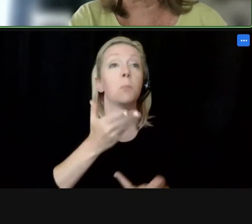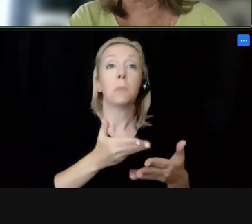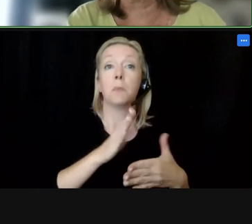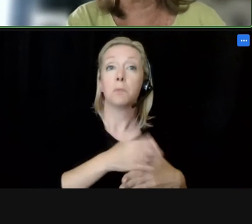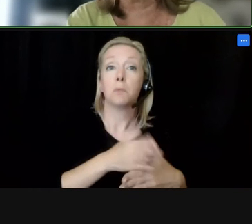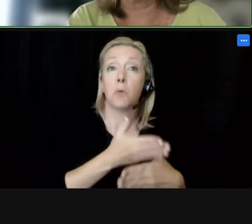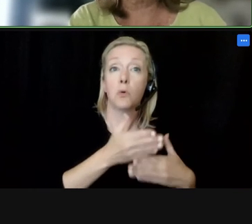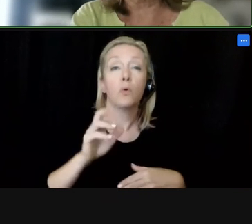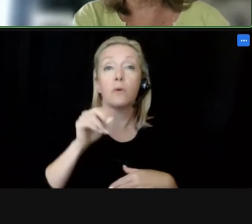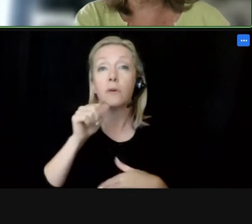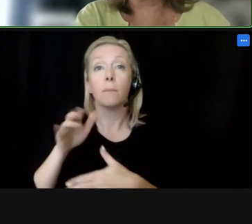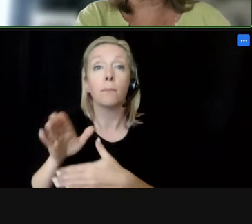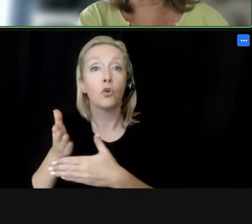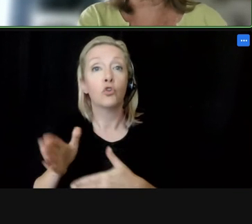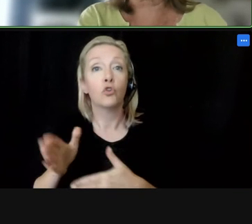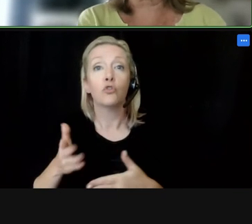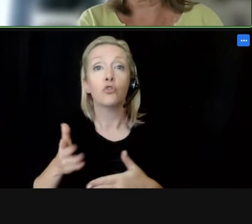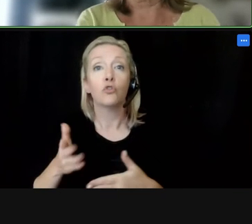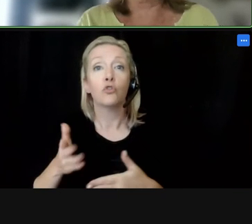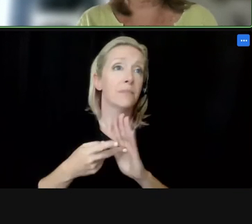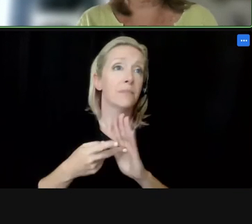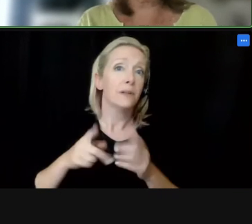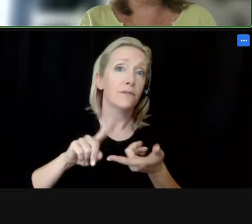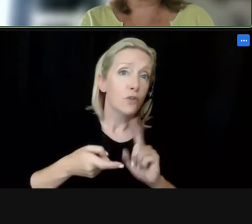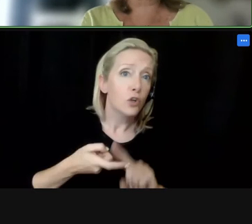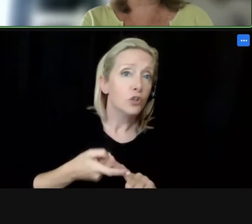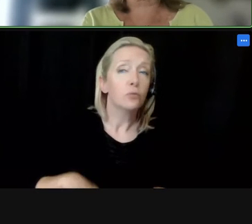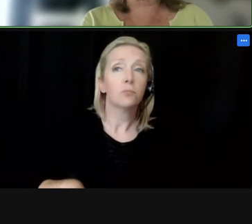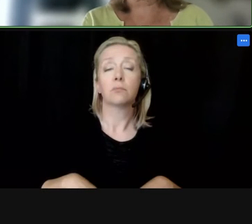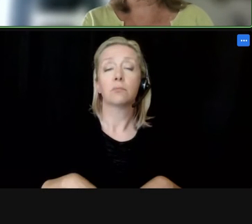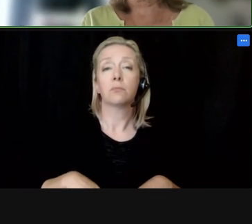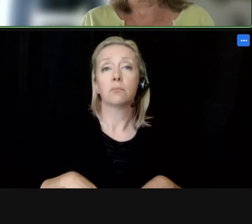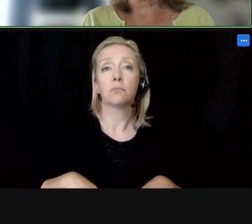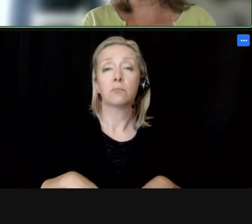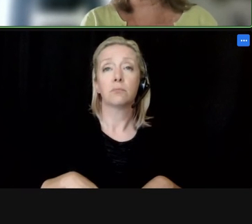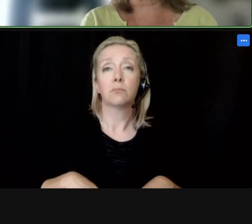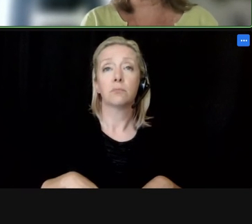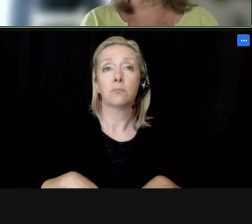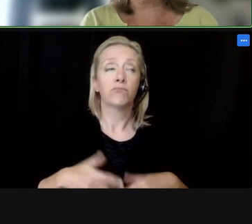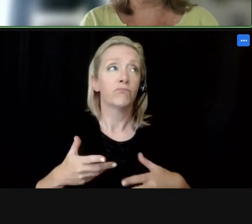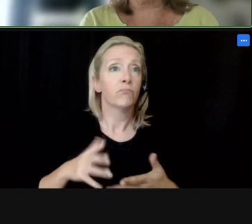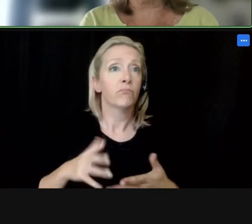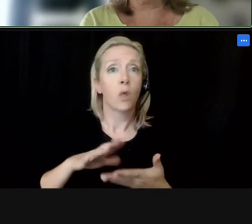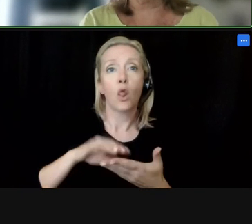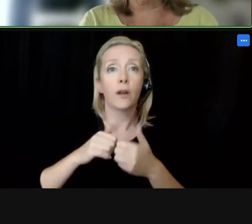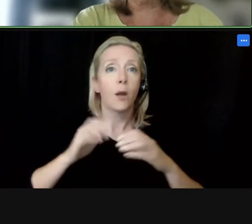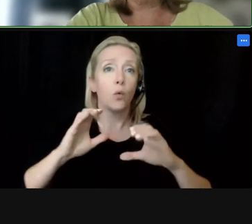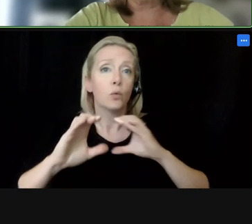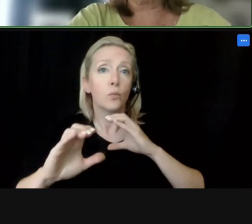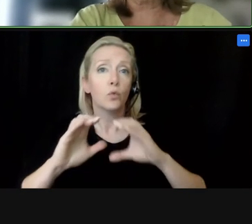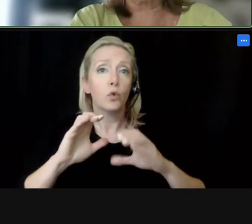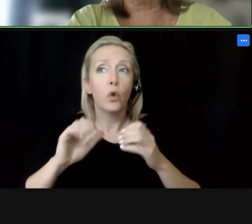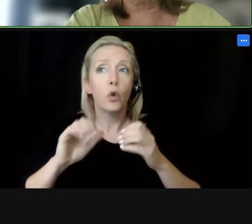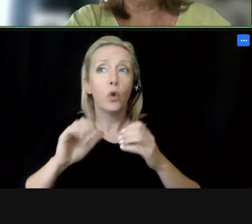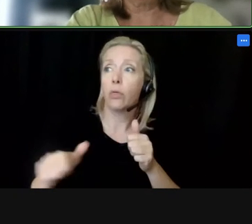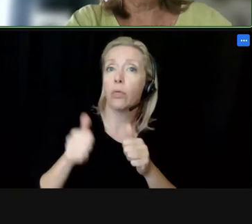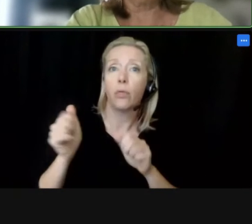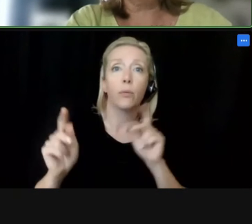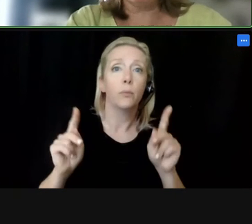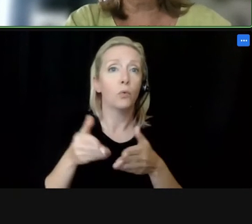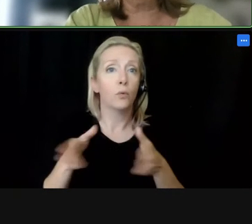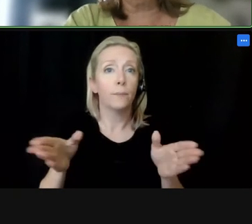relationships, just building friendships and learning how to communicate with other